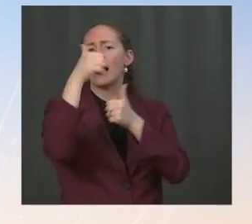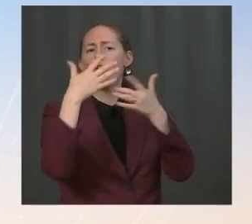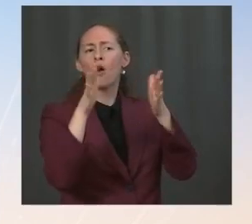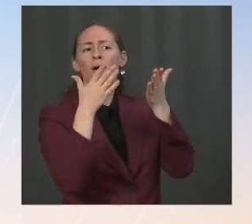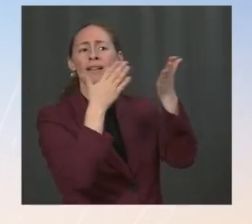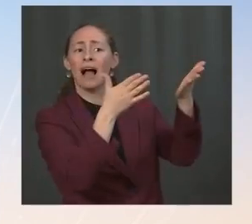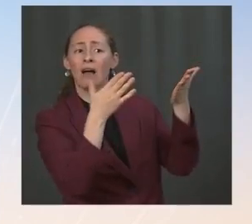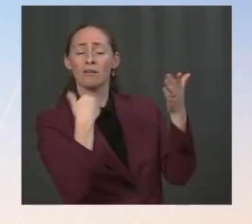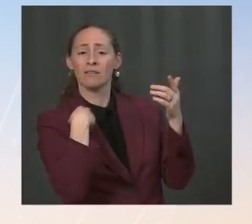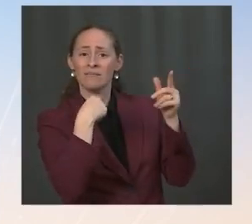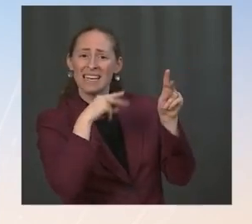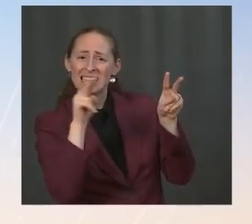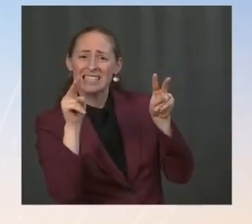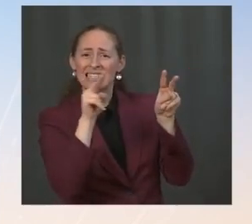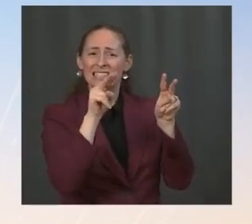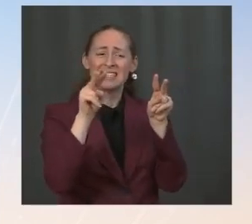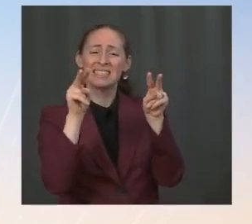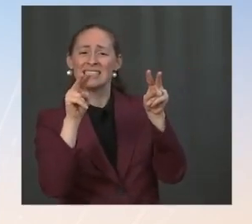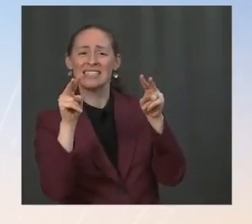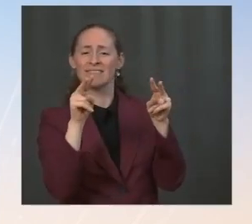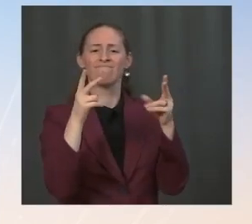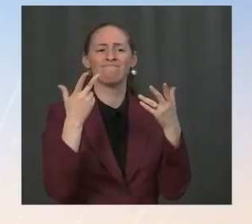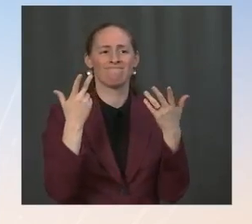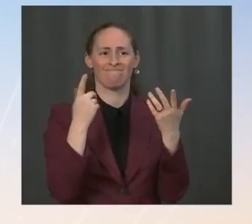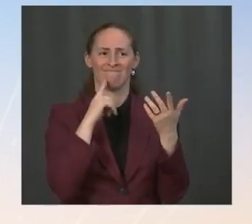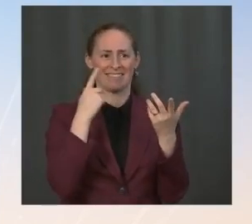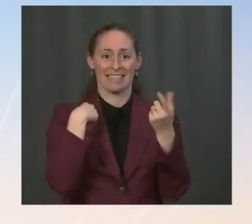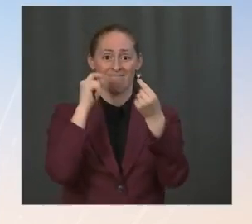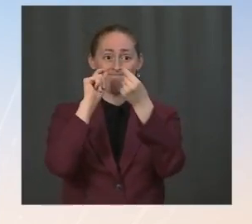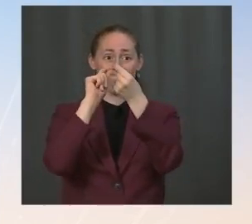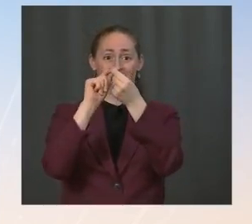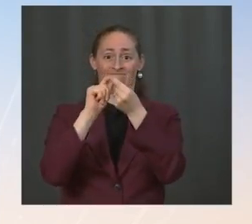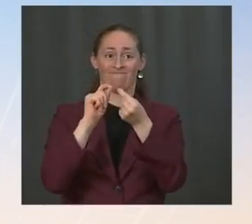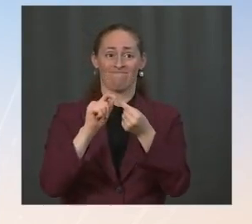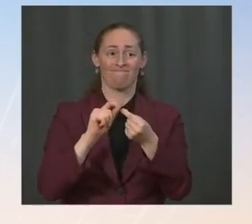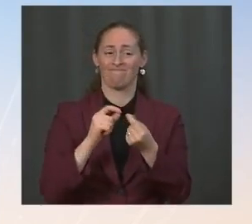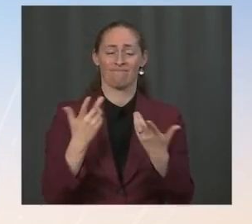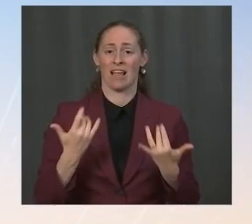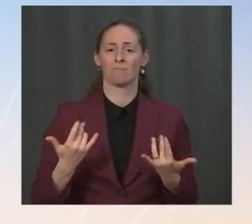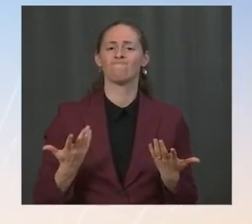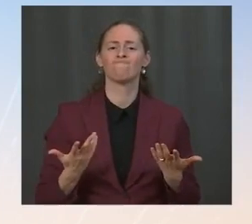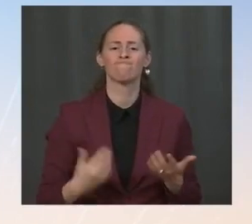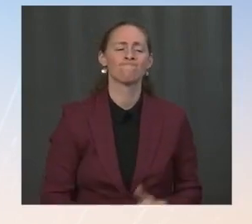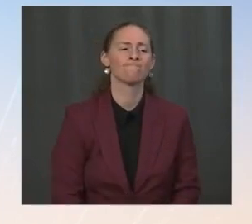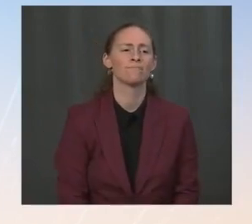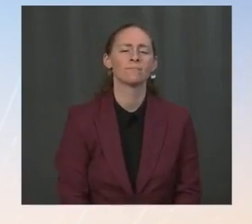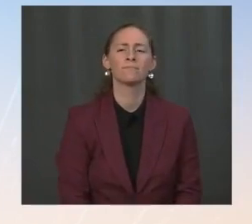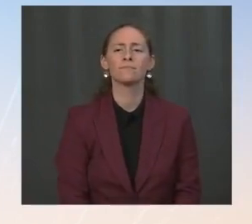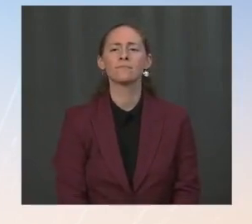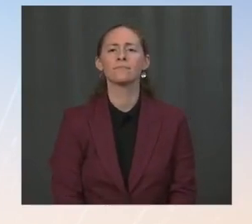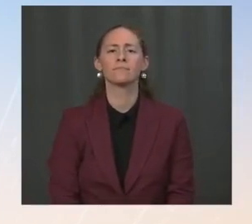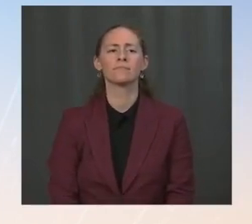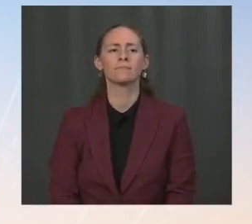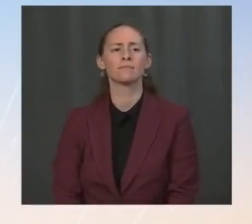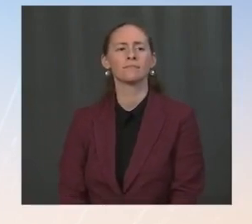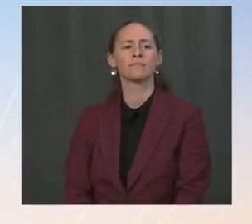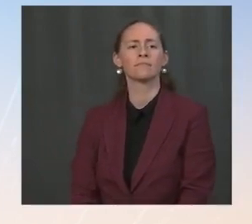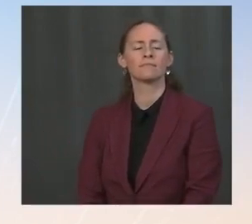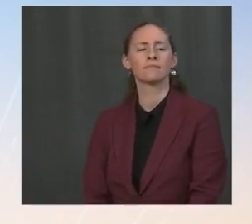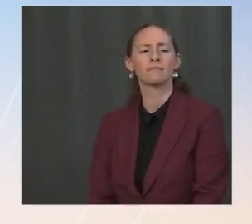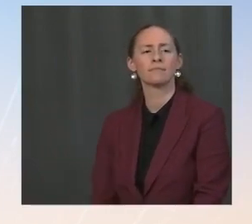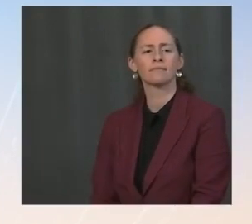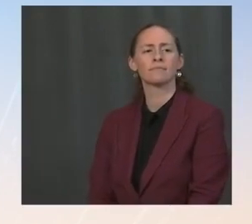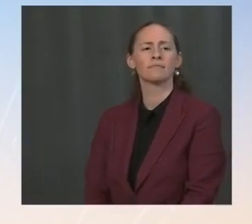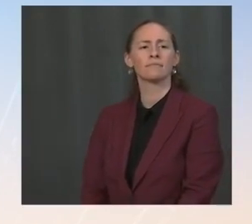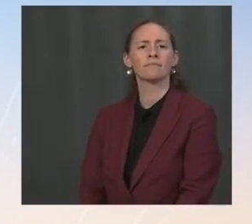closely, but I can't give you that assessment from here. Go ahead. Can you speak a little bit to what the impact on flights has been? You've been